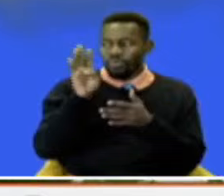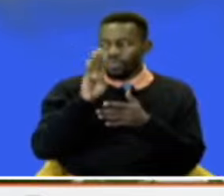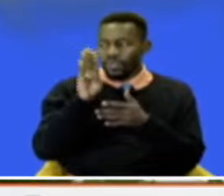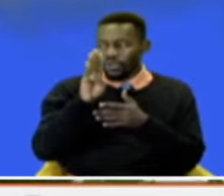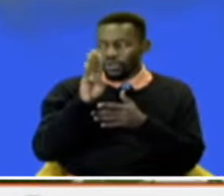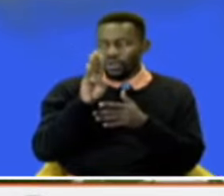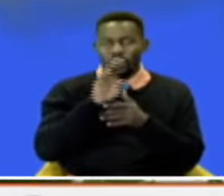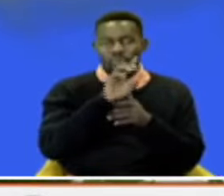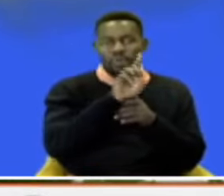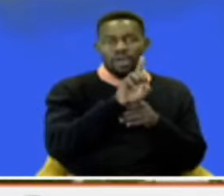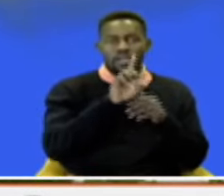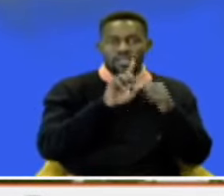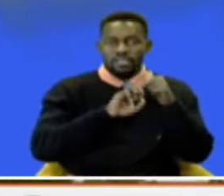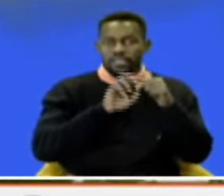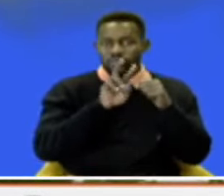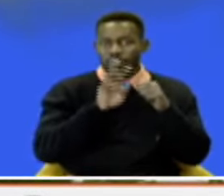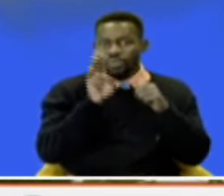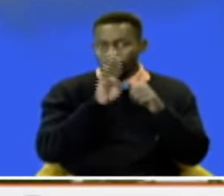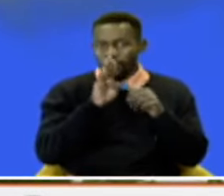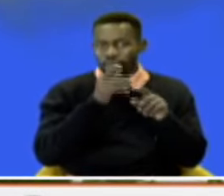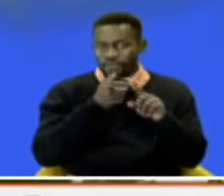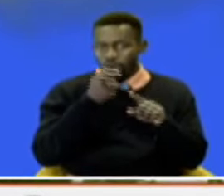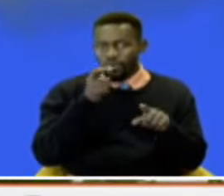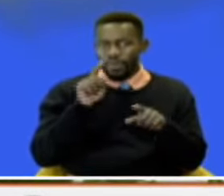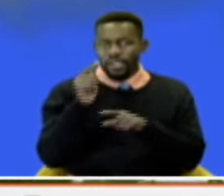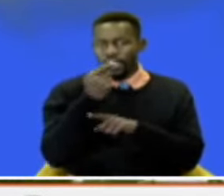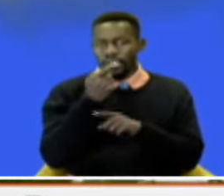132.46 billion from Kenya shillings